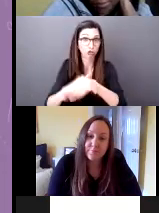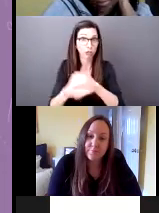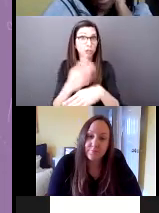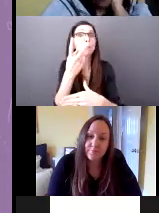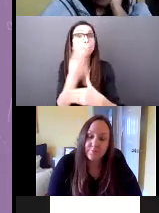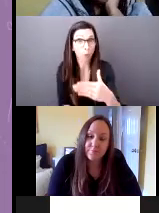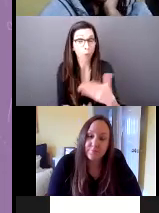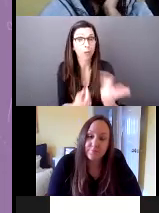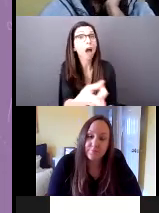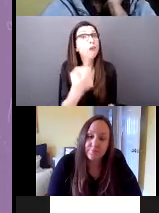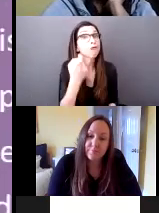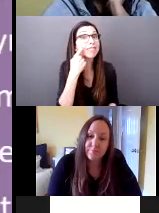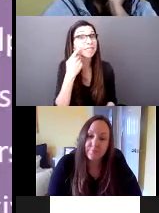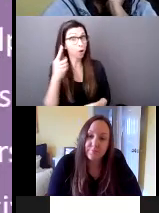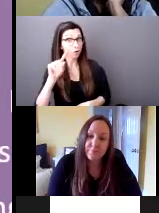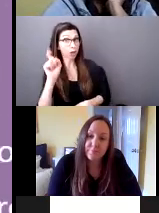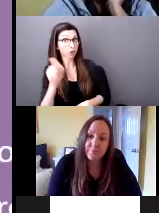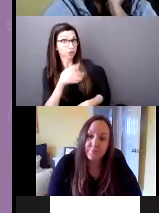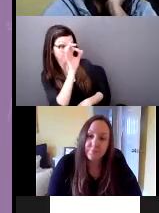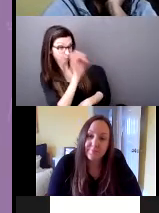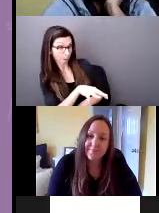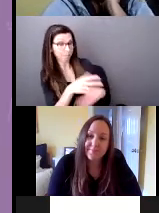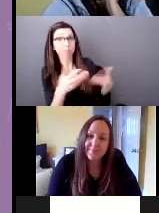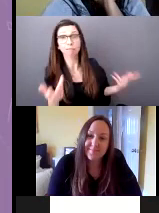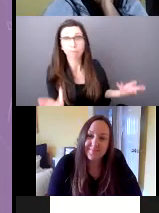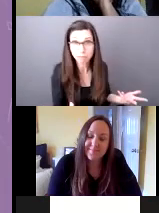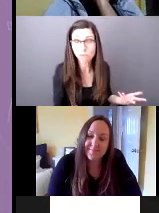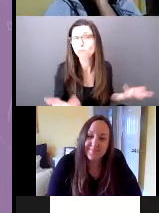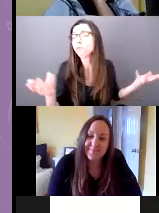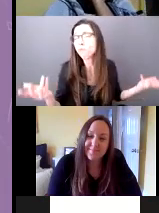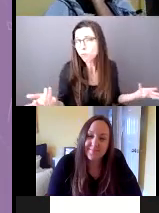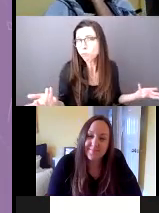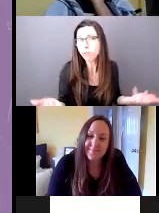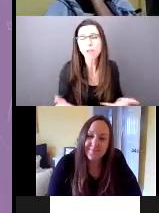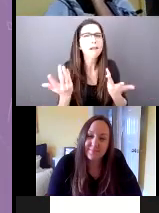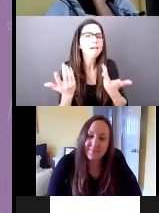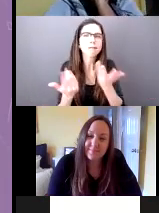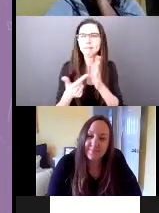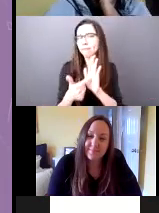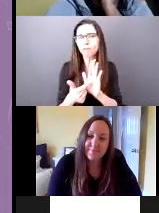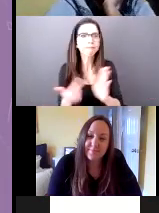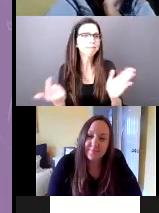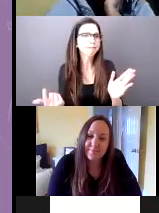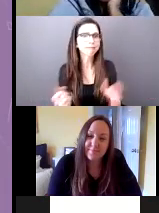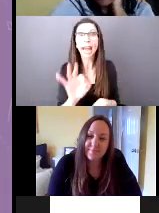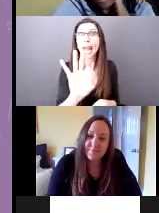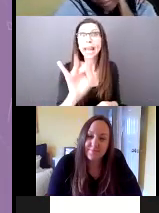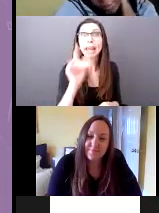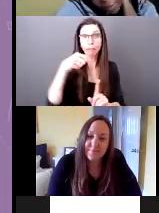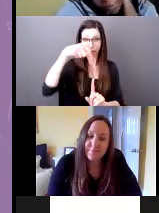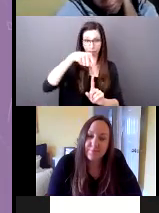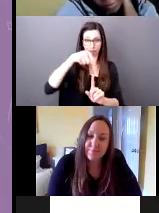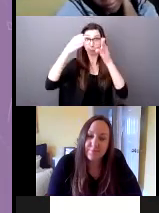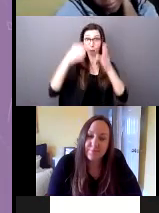I was just wondering about is how, and others might have, is around how the transition for someone